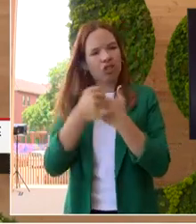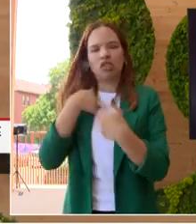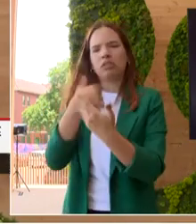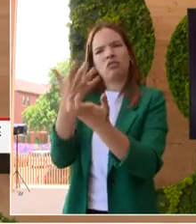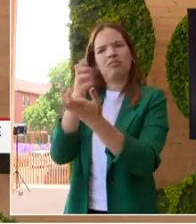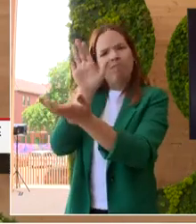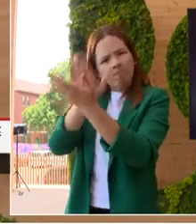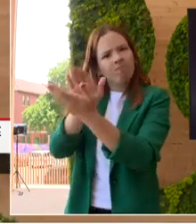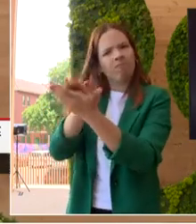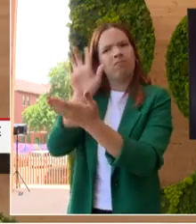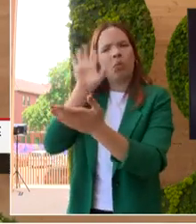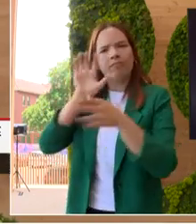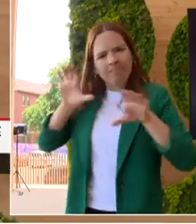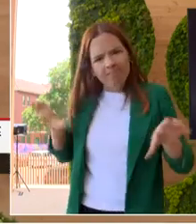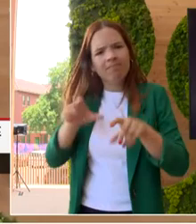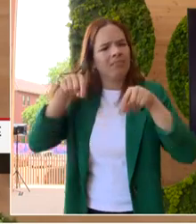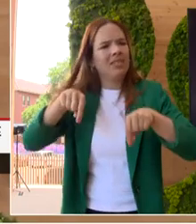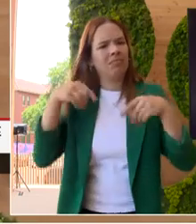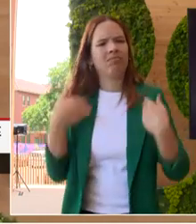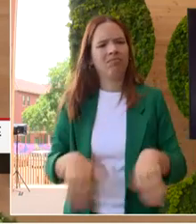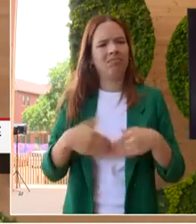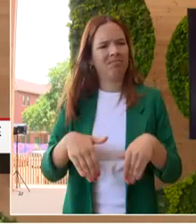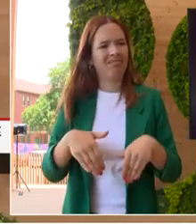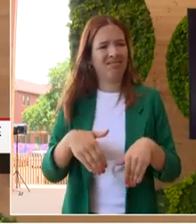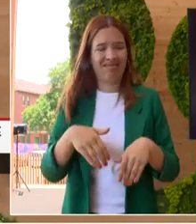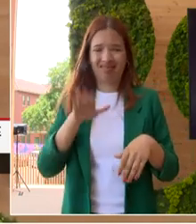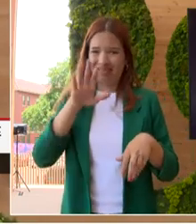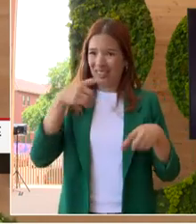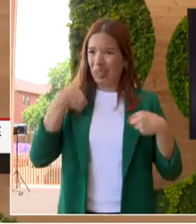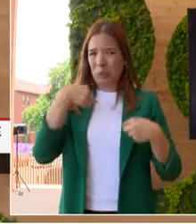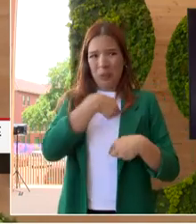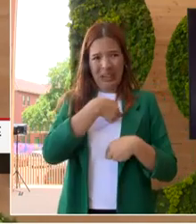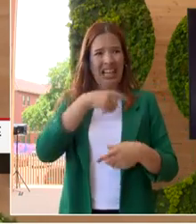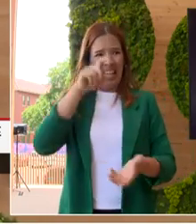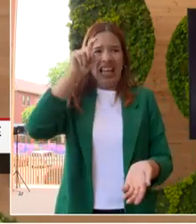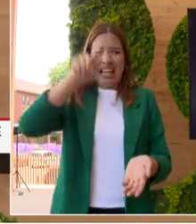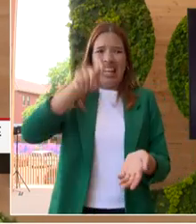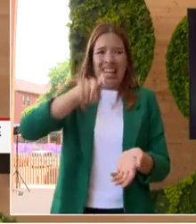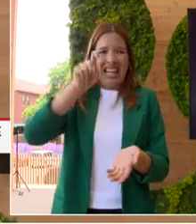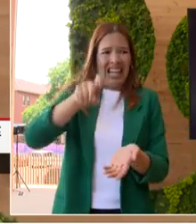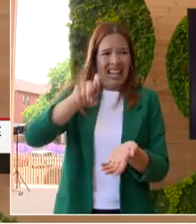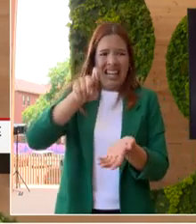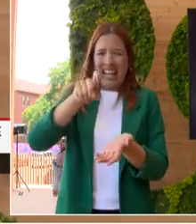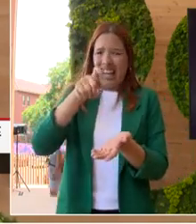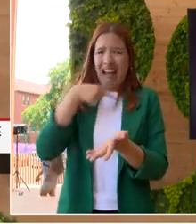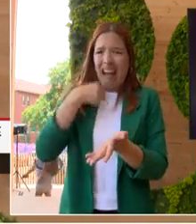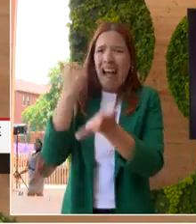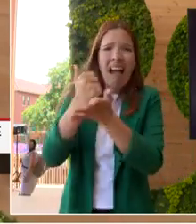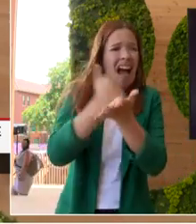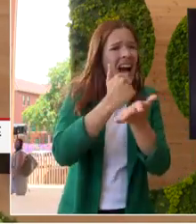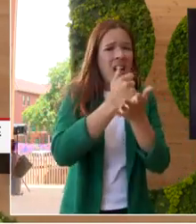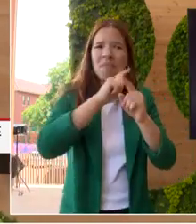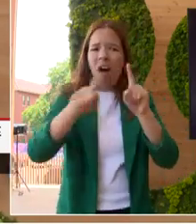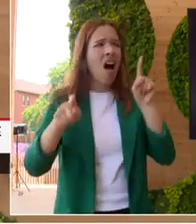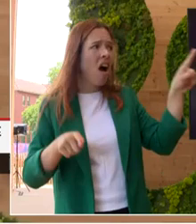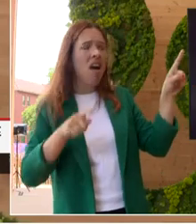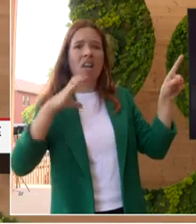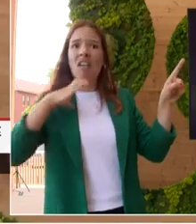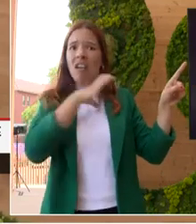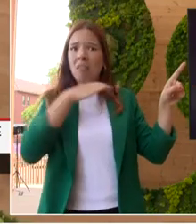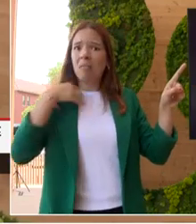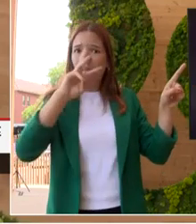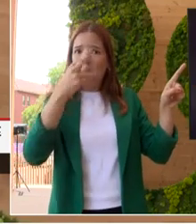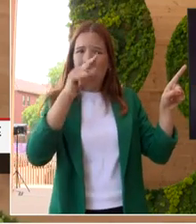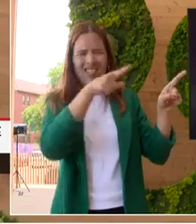Whenever we've needed help, Trayon White has been there, always been there when we had help, and who supported us throughout.